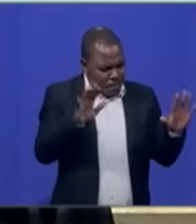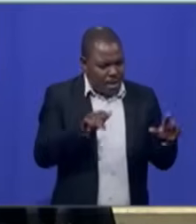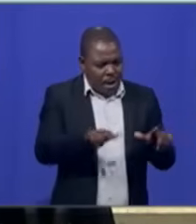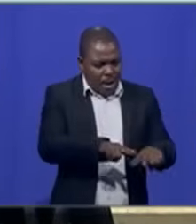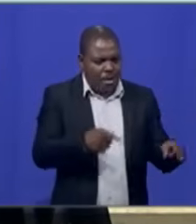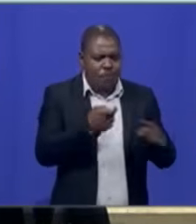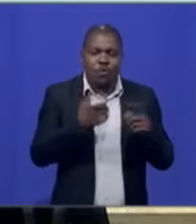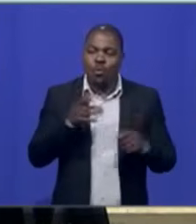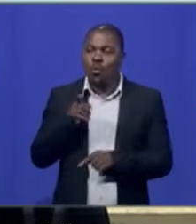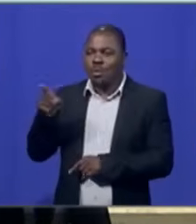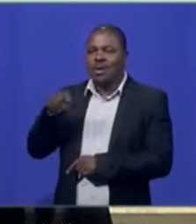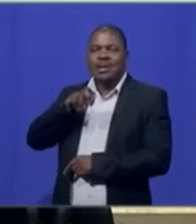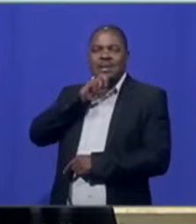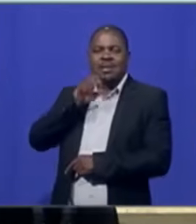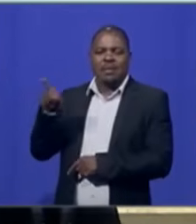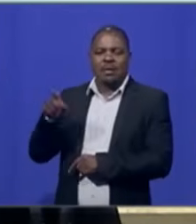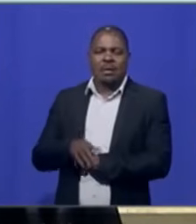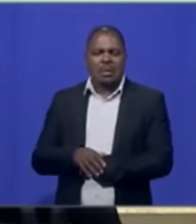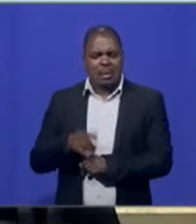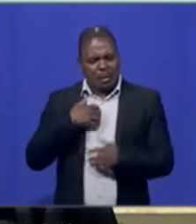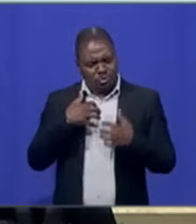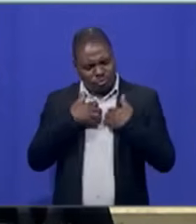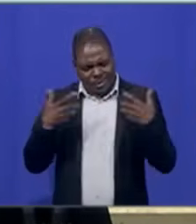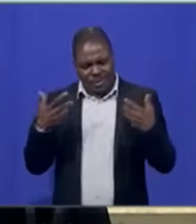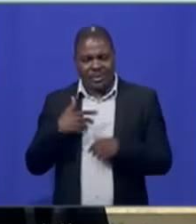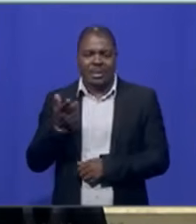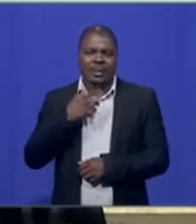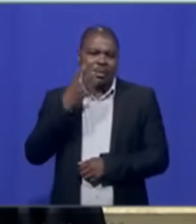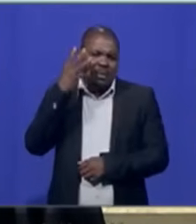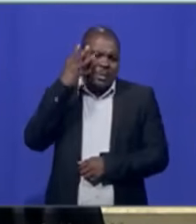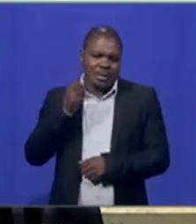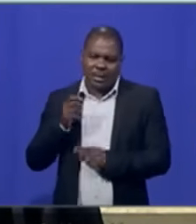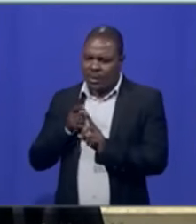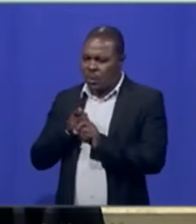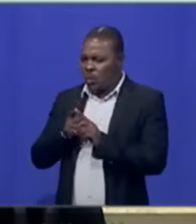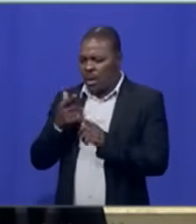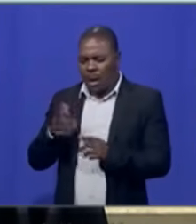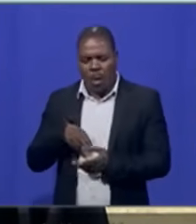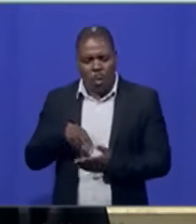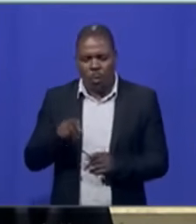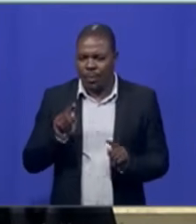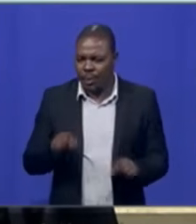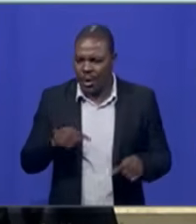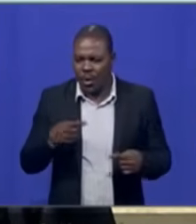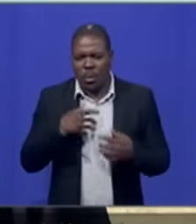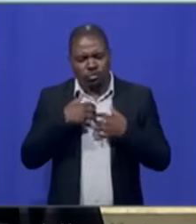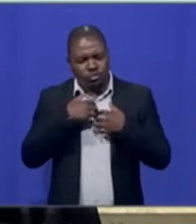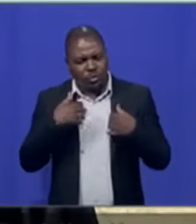bogosing. Batho ba ba re tsentse stress mosadi mogolo ke o lano o setsa palwa le go tsamaya o boa go di